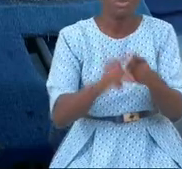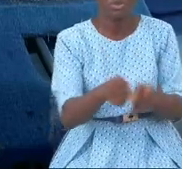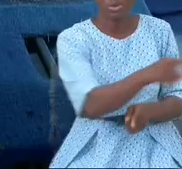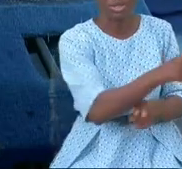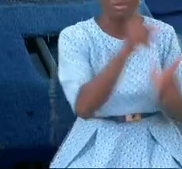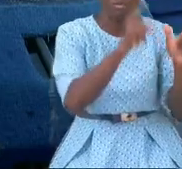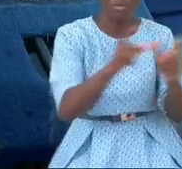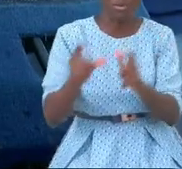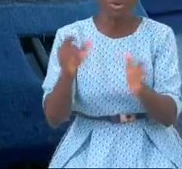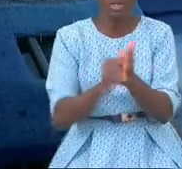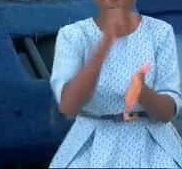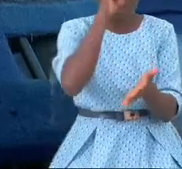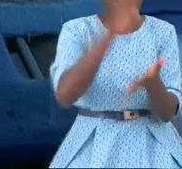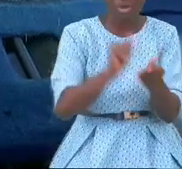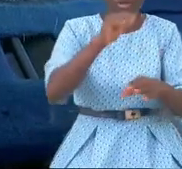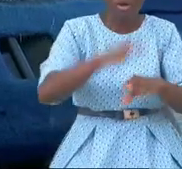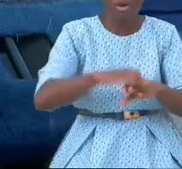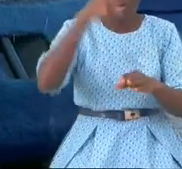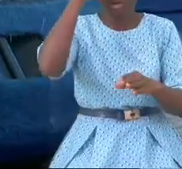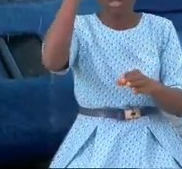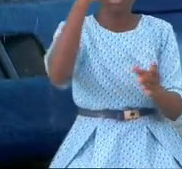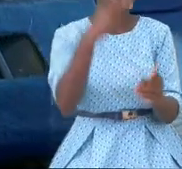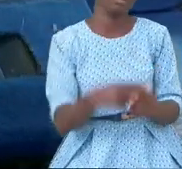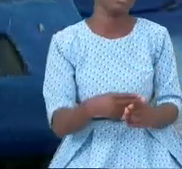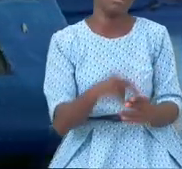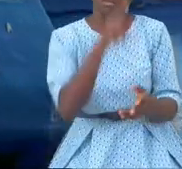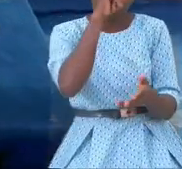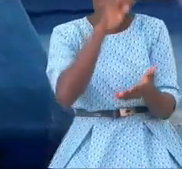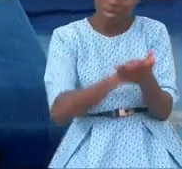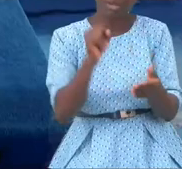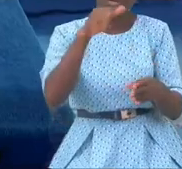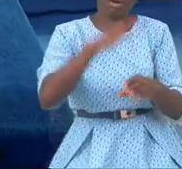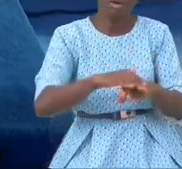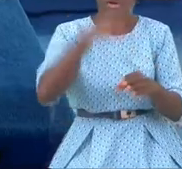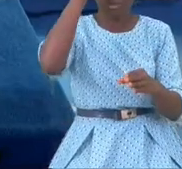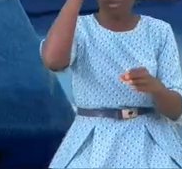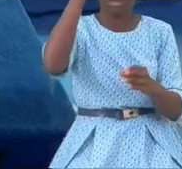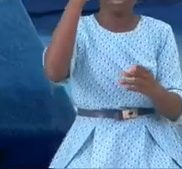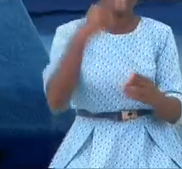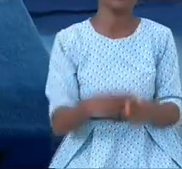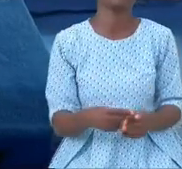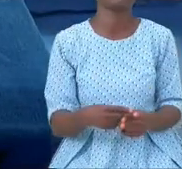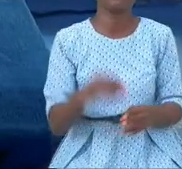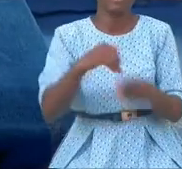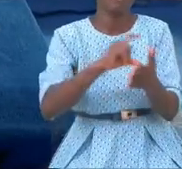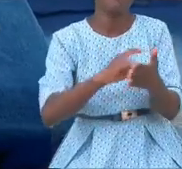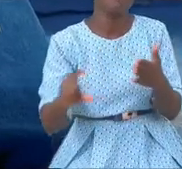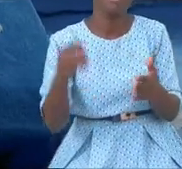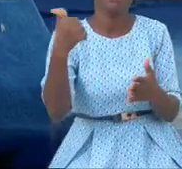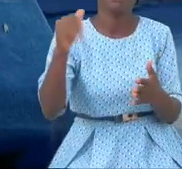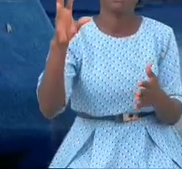16. In verse 16, and of his fullness have we all